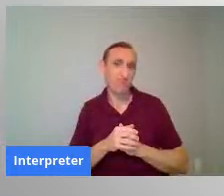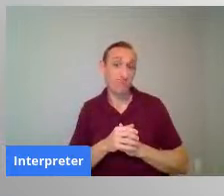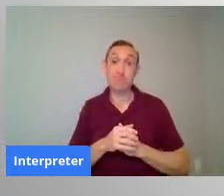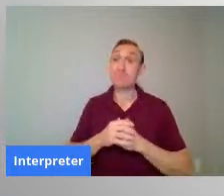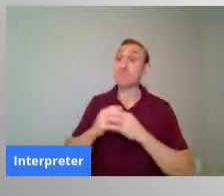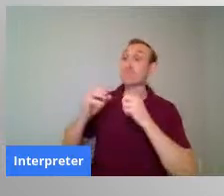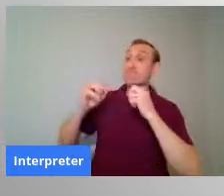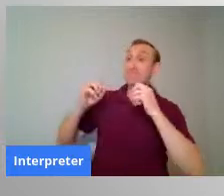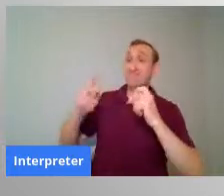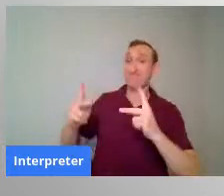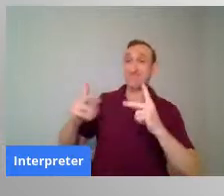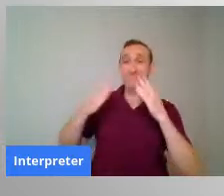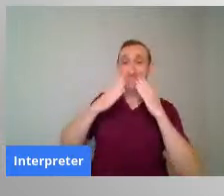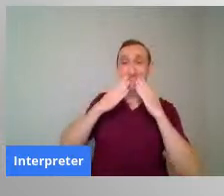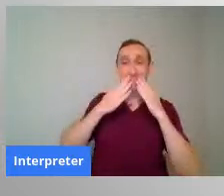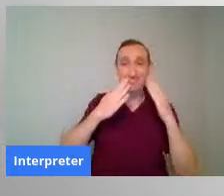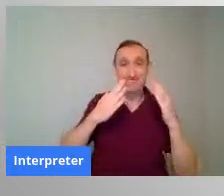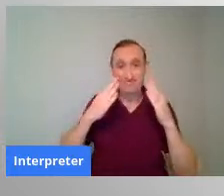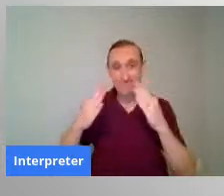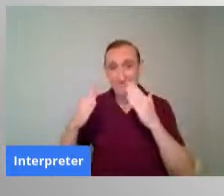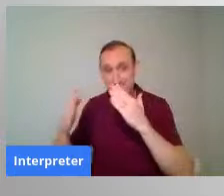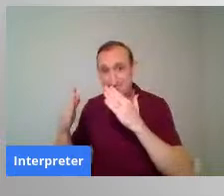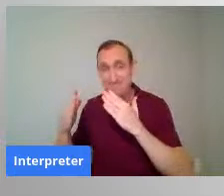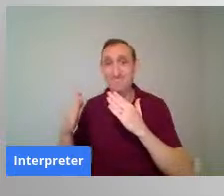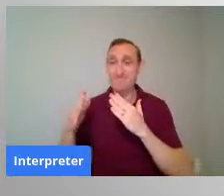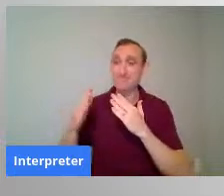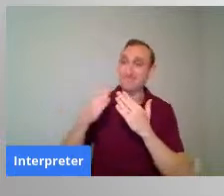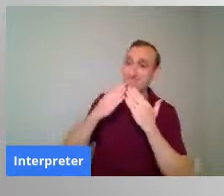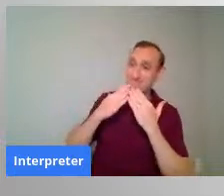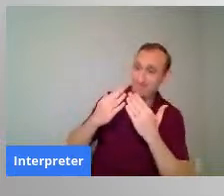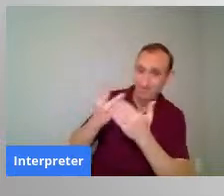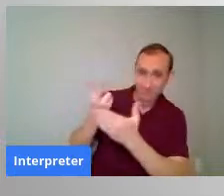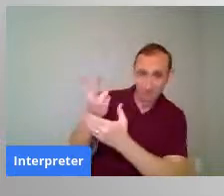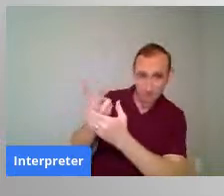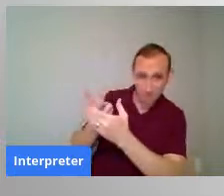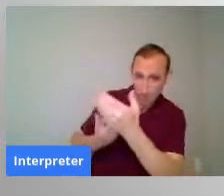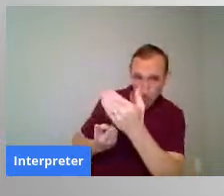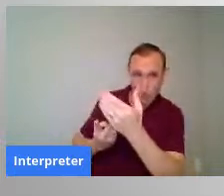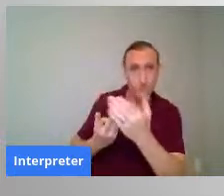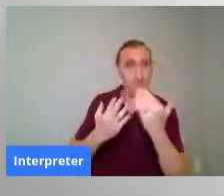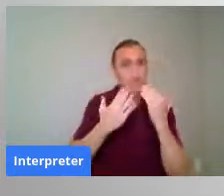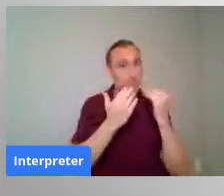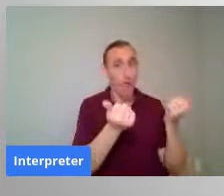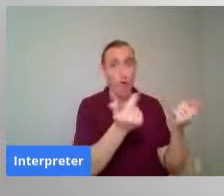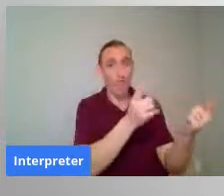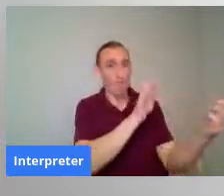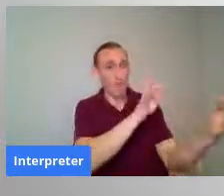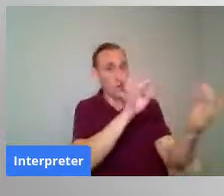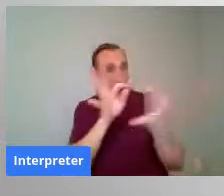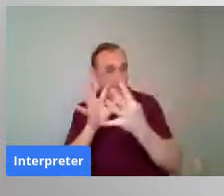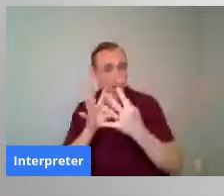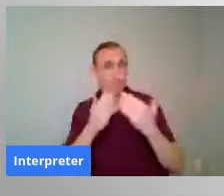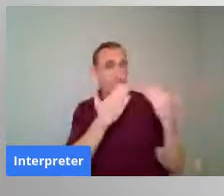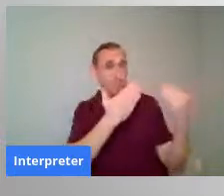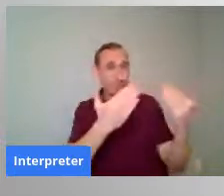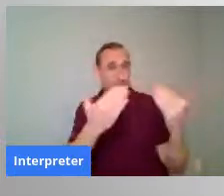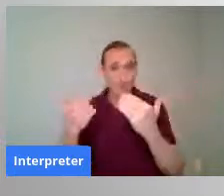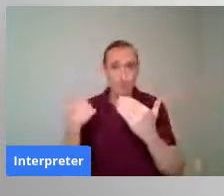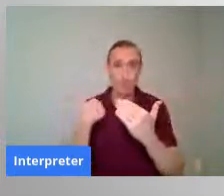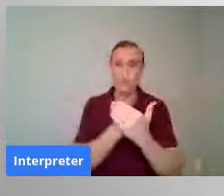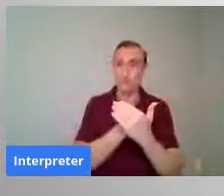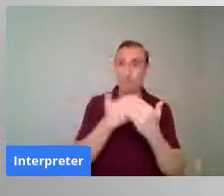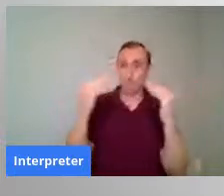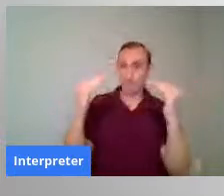Well, thank you, Dr. Thomas and Mr. Gaskins and everyone that provided feedback. We'll move